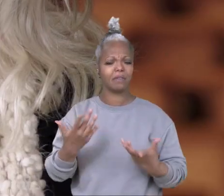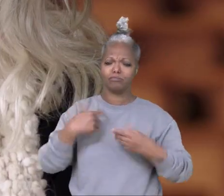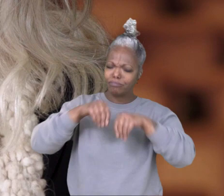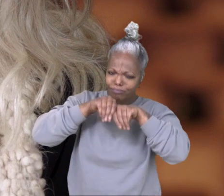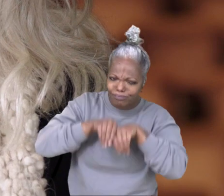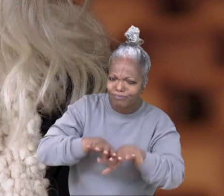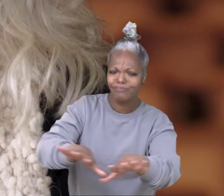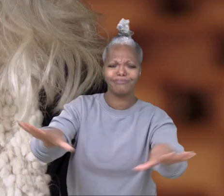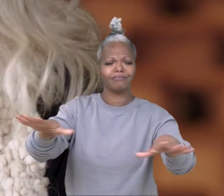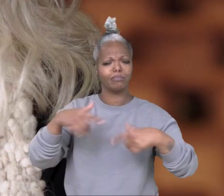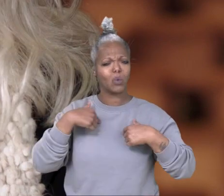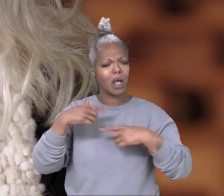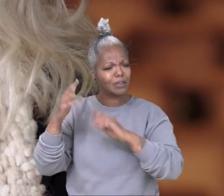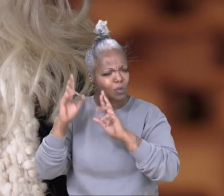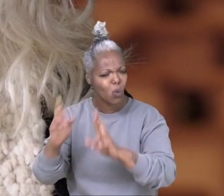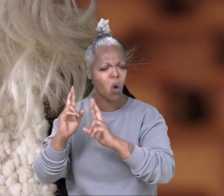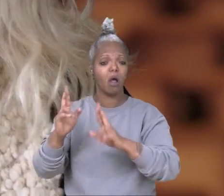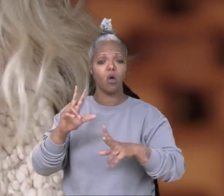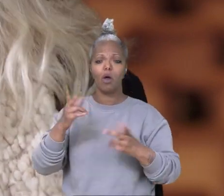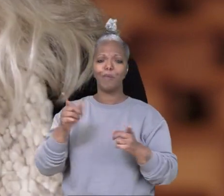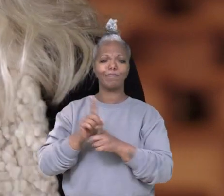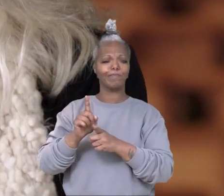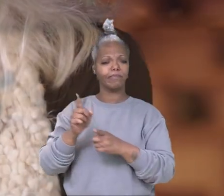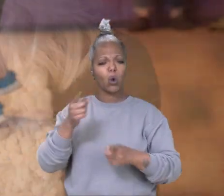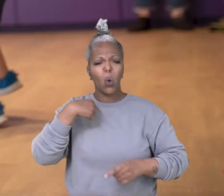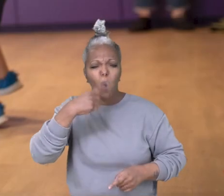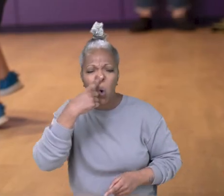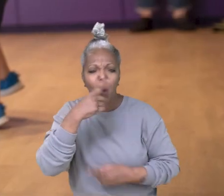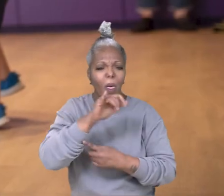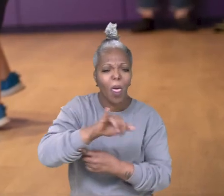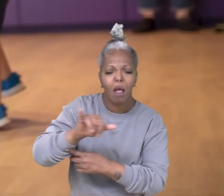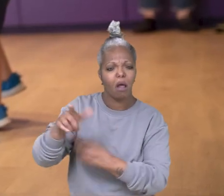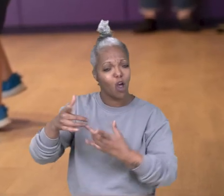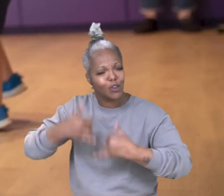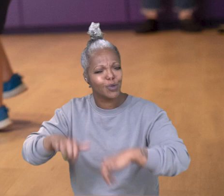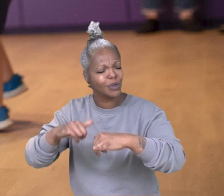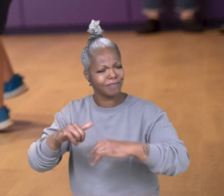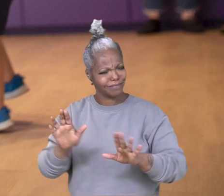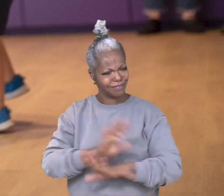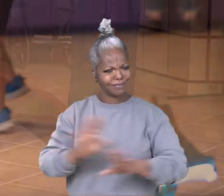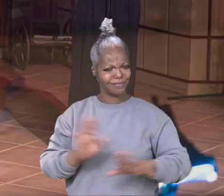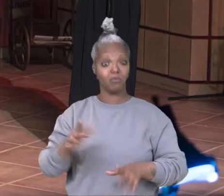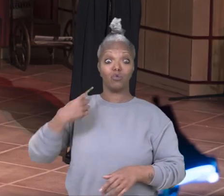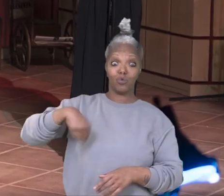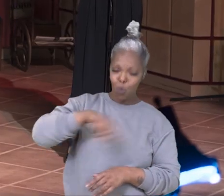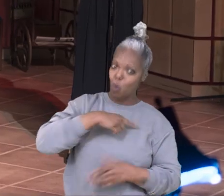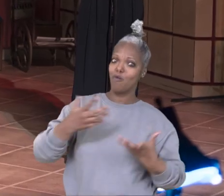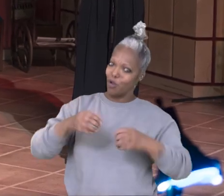But I'm craving a glimmer of hope. No, a guarantee that we will continue to be curious about